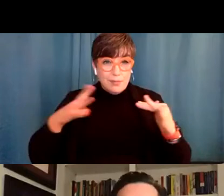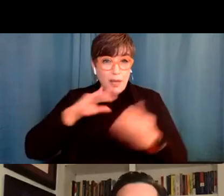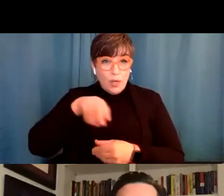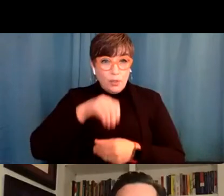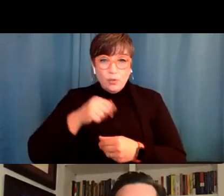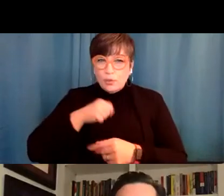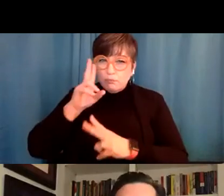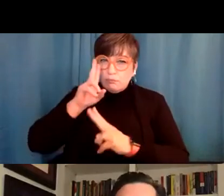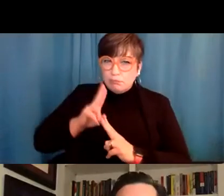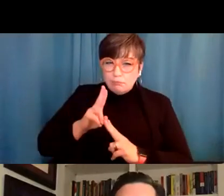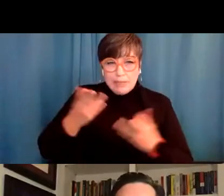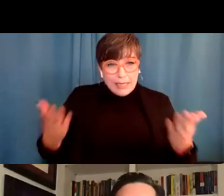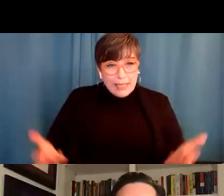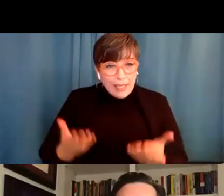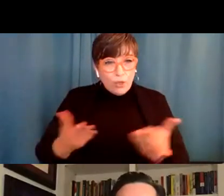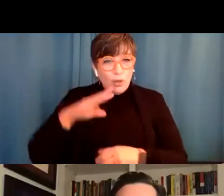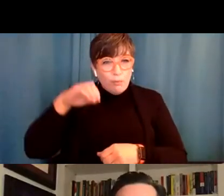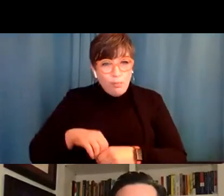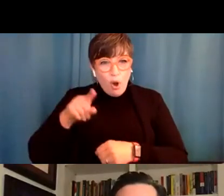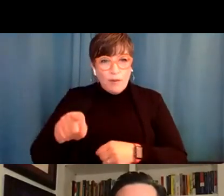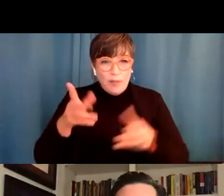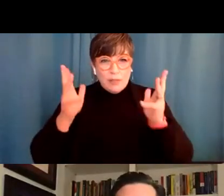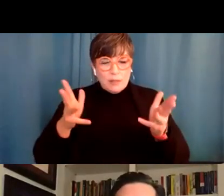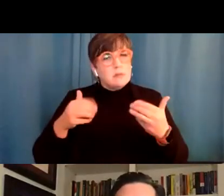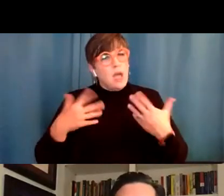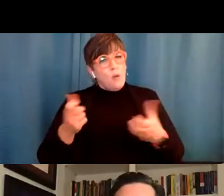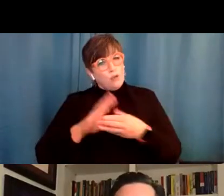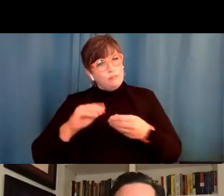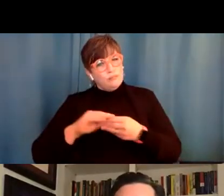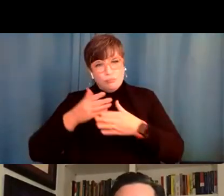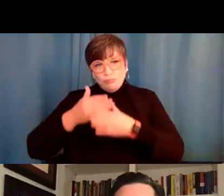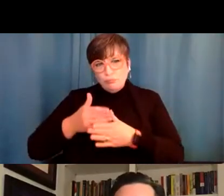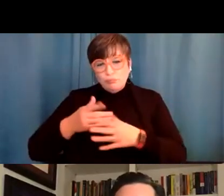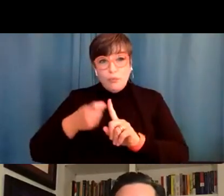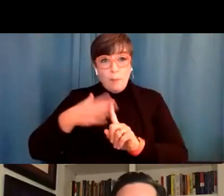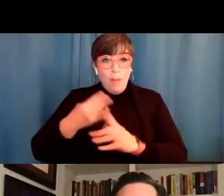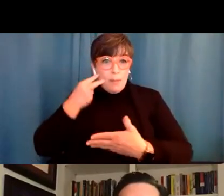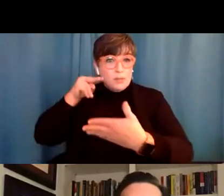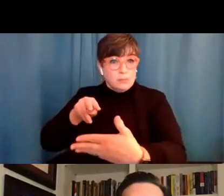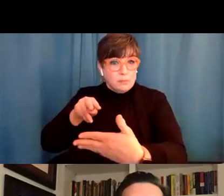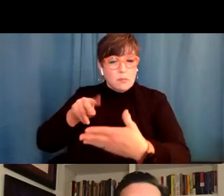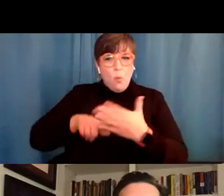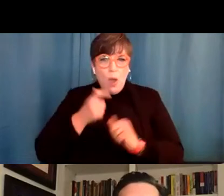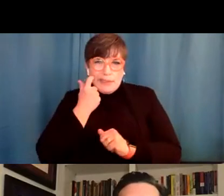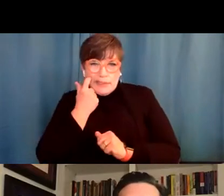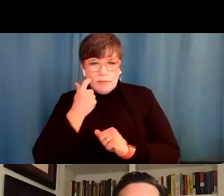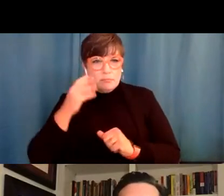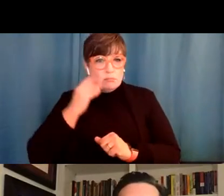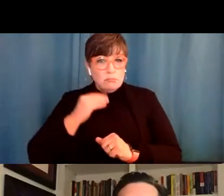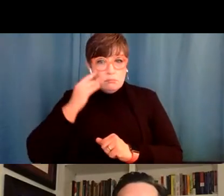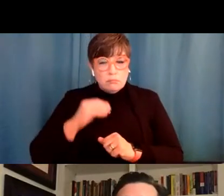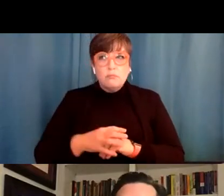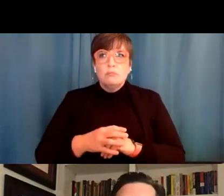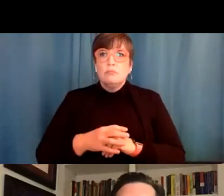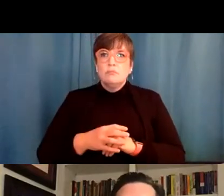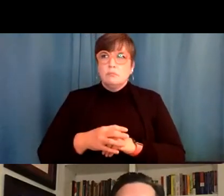part of it and to share some thoughts with you from my perspective about what we've recently experienced, why it